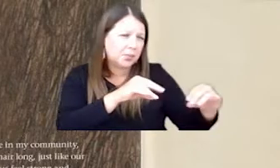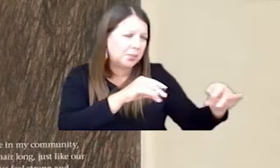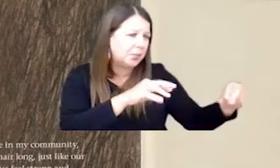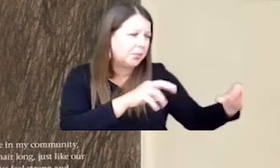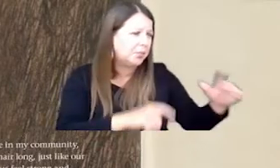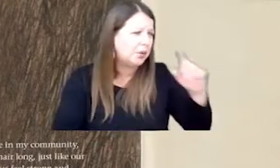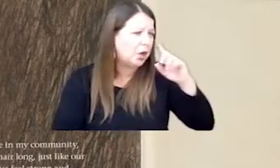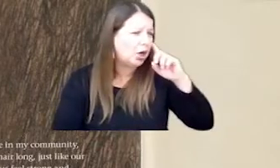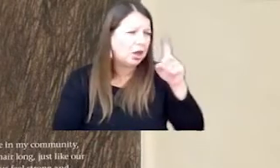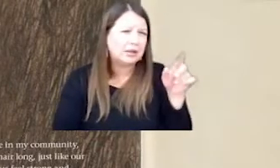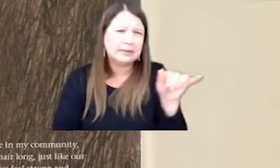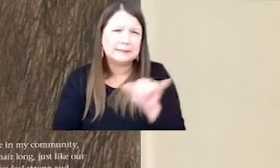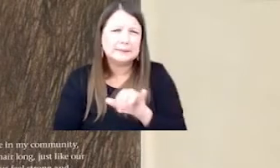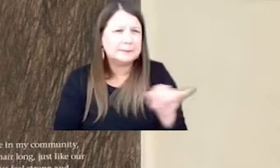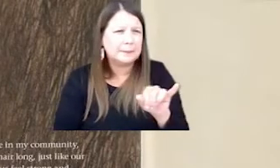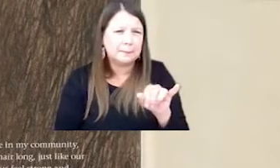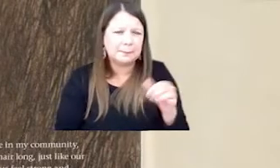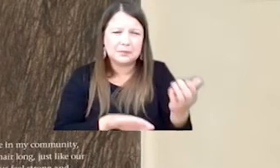grass.